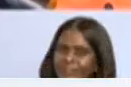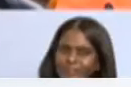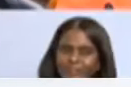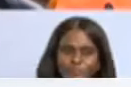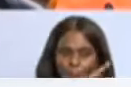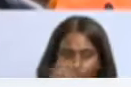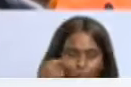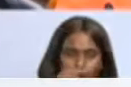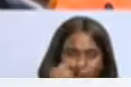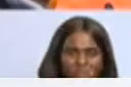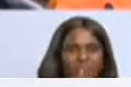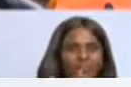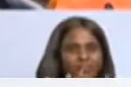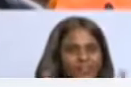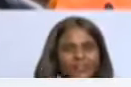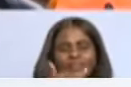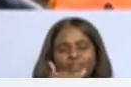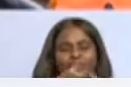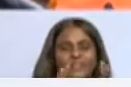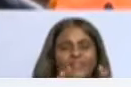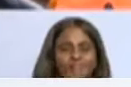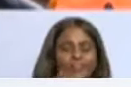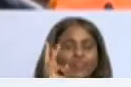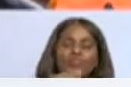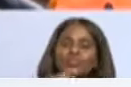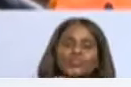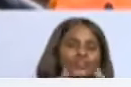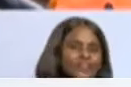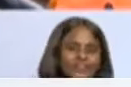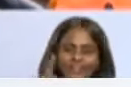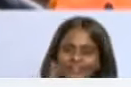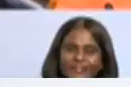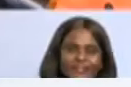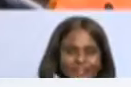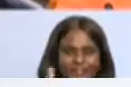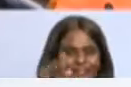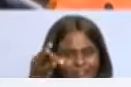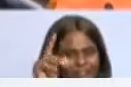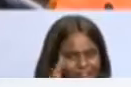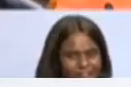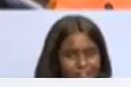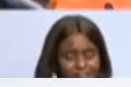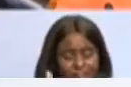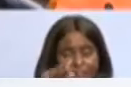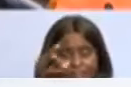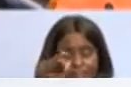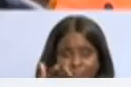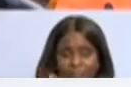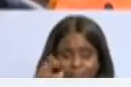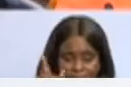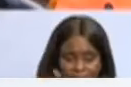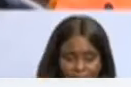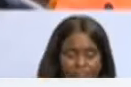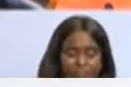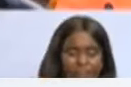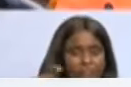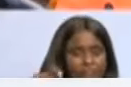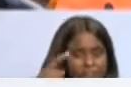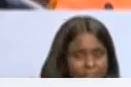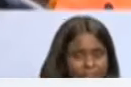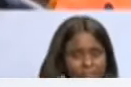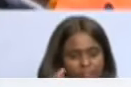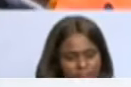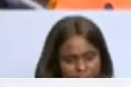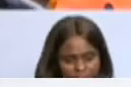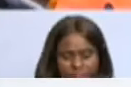illegally. This will not be tolerated going forward. Going forward, there is need to address land